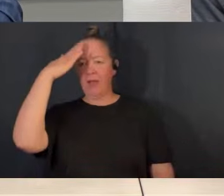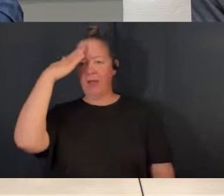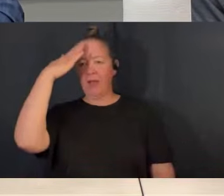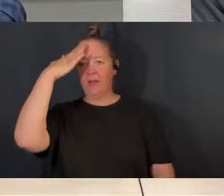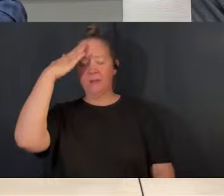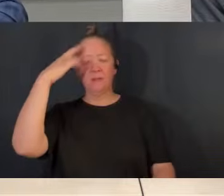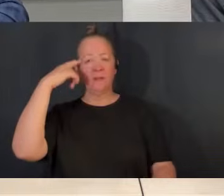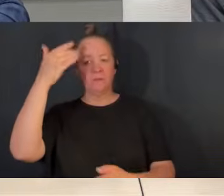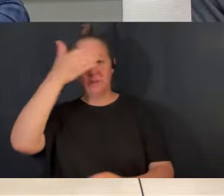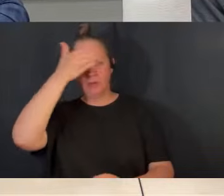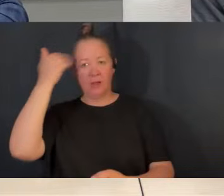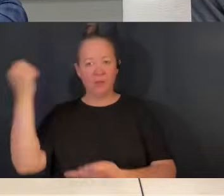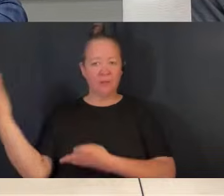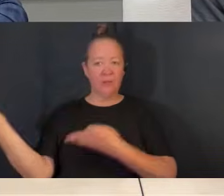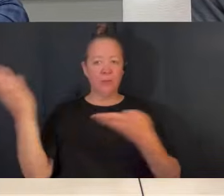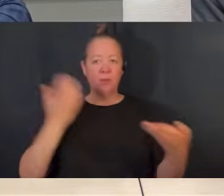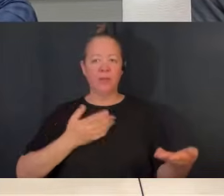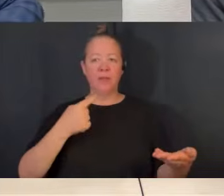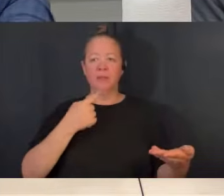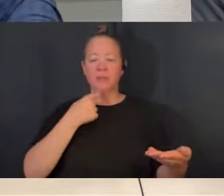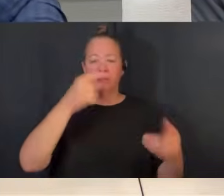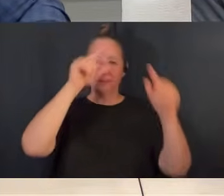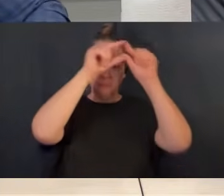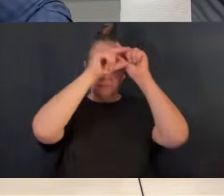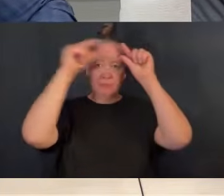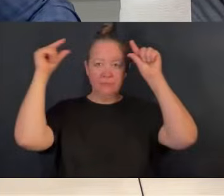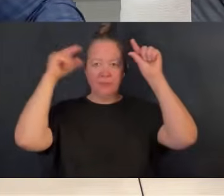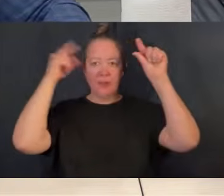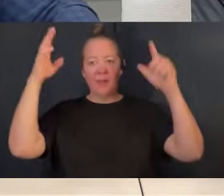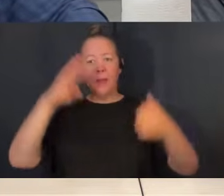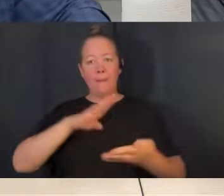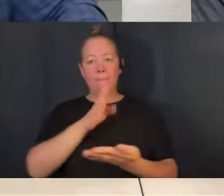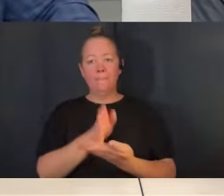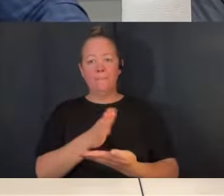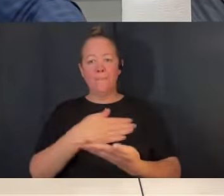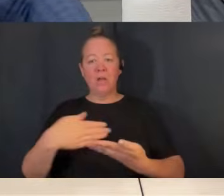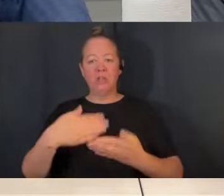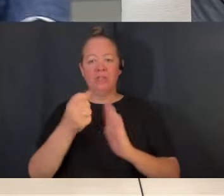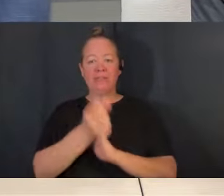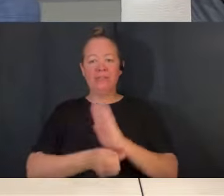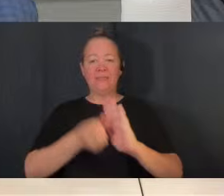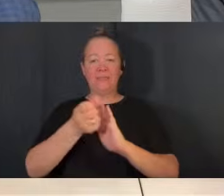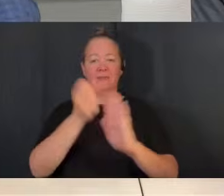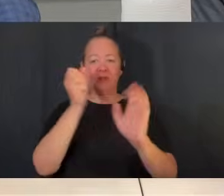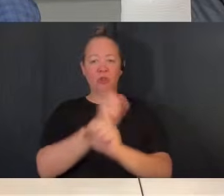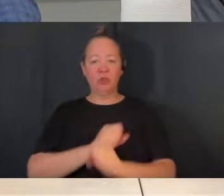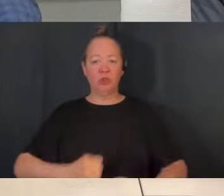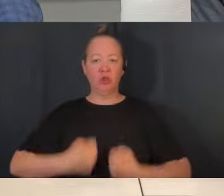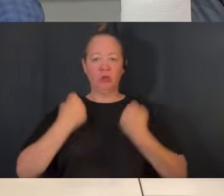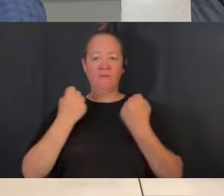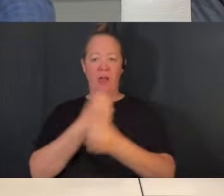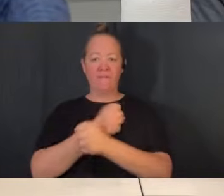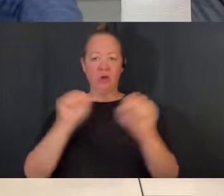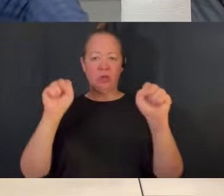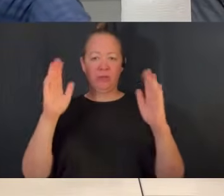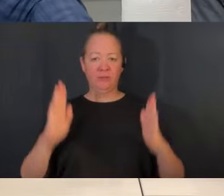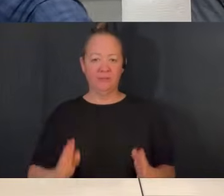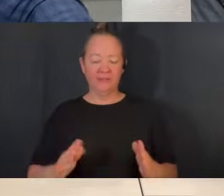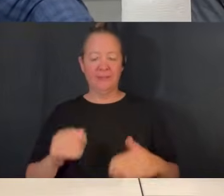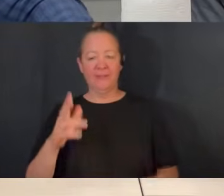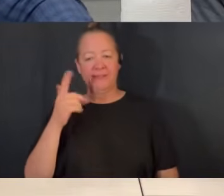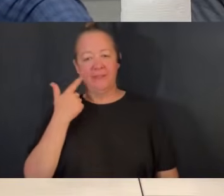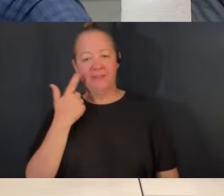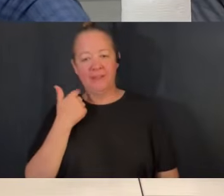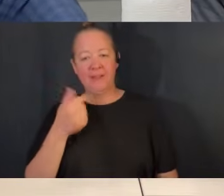Thank you for adopting the budget, but congratulations also on moving forward with the charter amendment